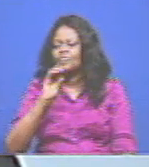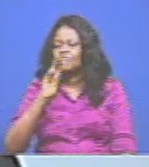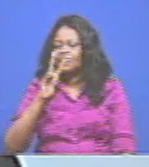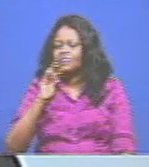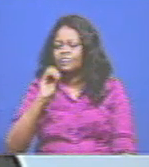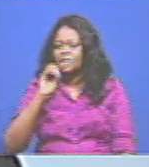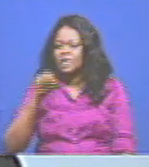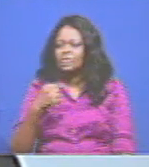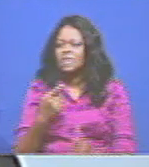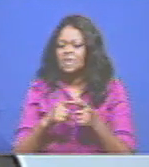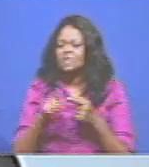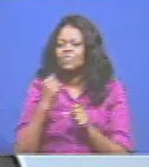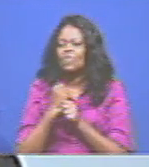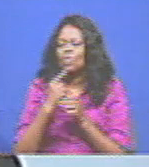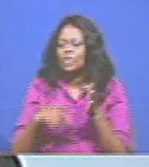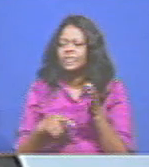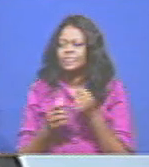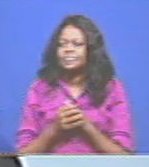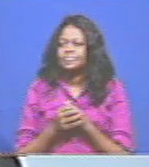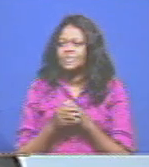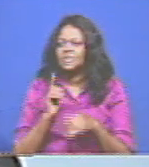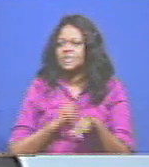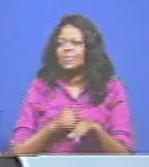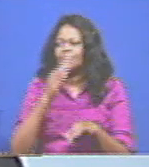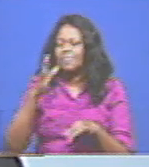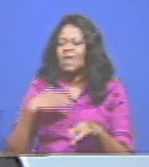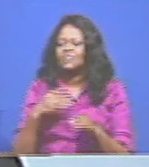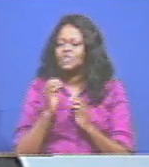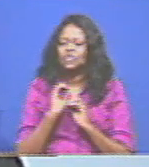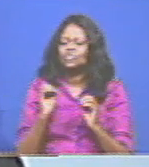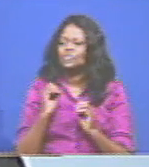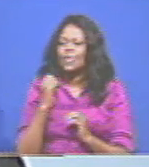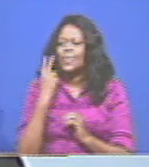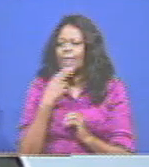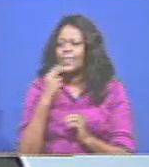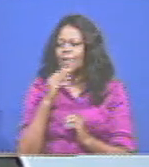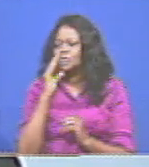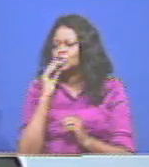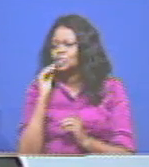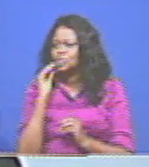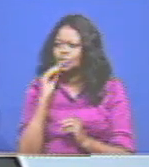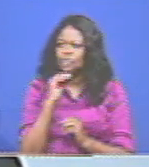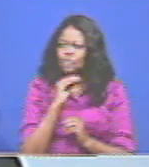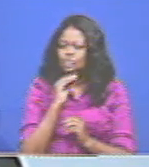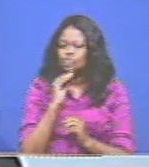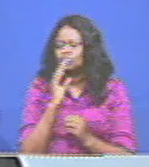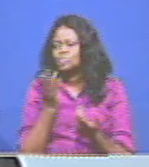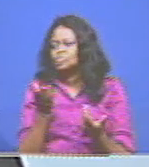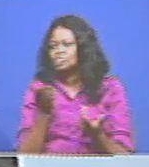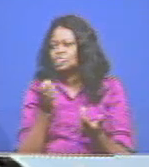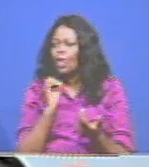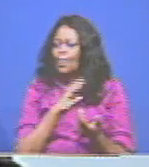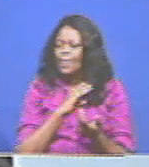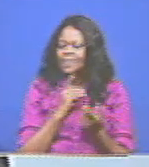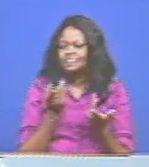all they do is, if the parliament is not in session, they'll be out there making noise. Mm-hmm. That is expected, you know. Mm-hmm. So trying to, and he